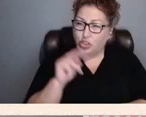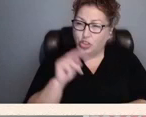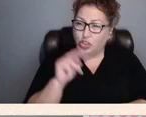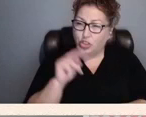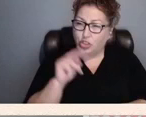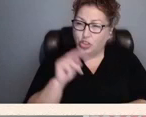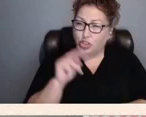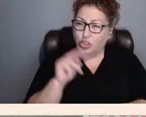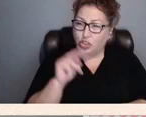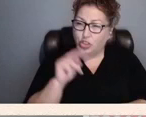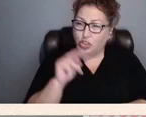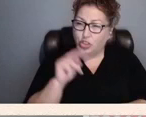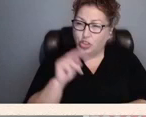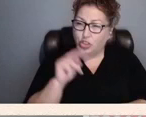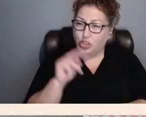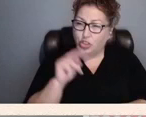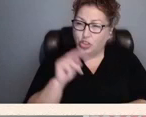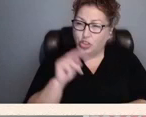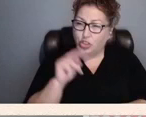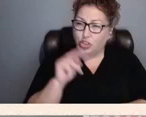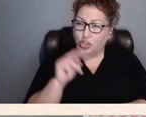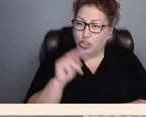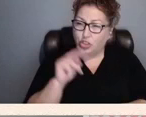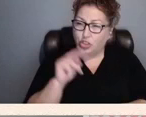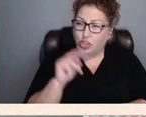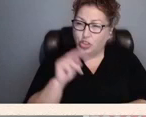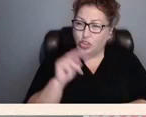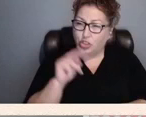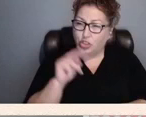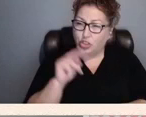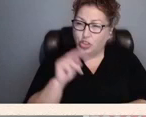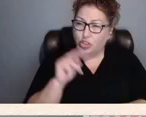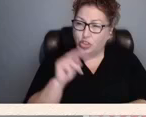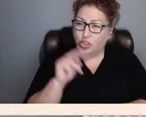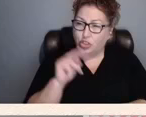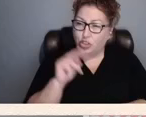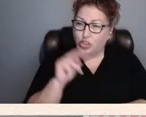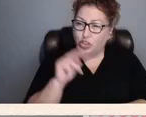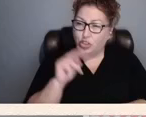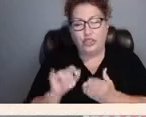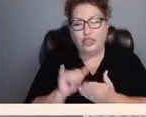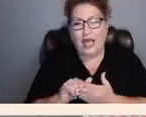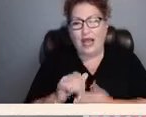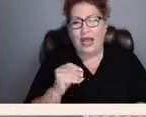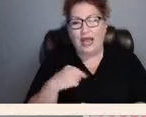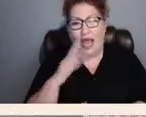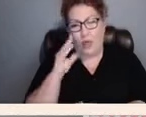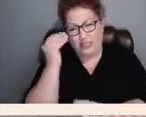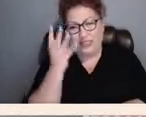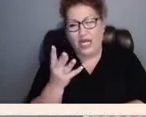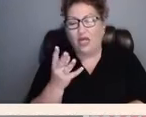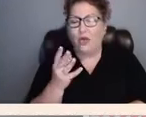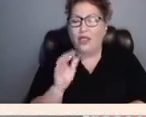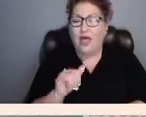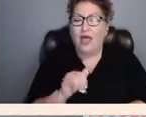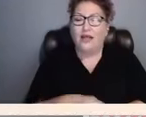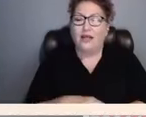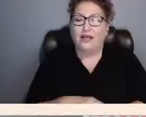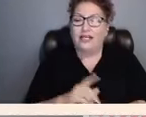That's a very good question, Joe. And I went to research that, and I'm going to tell you, it's different in